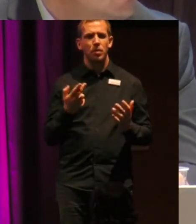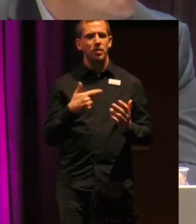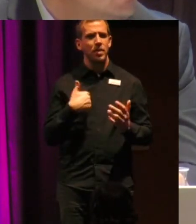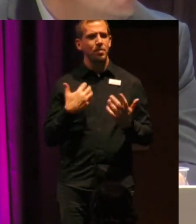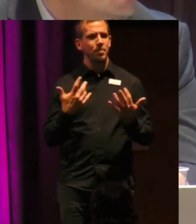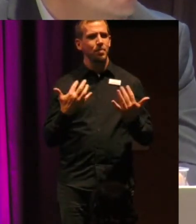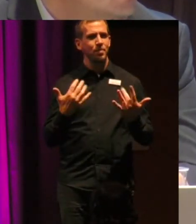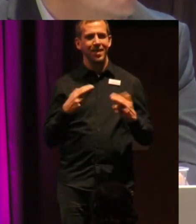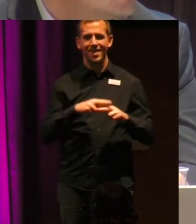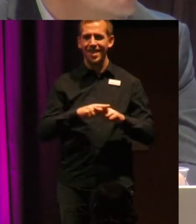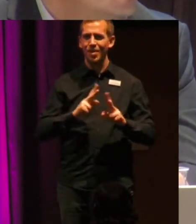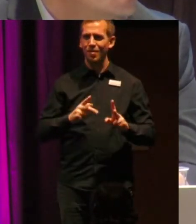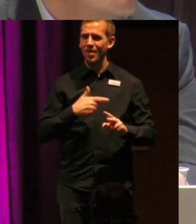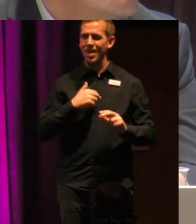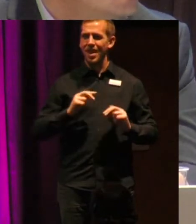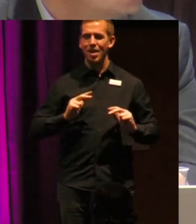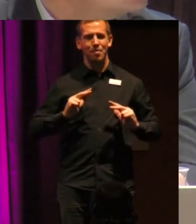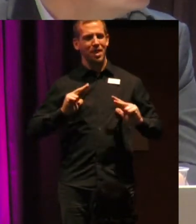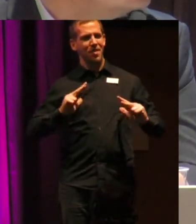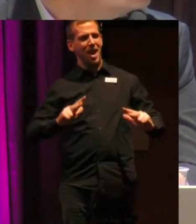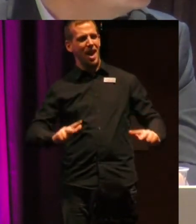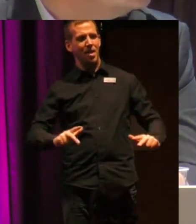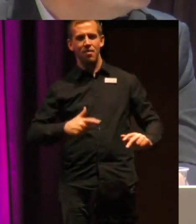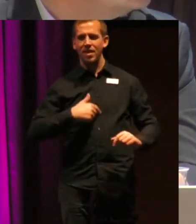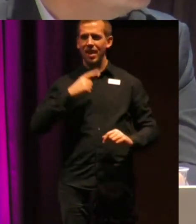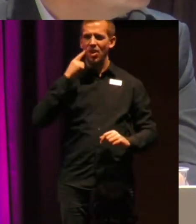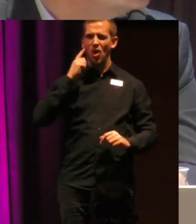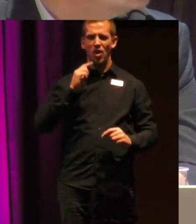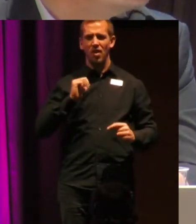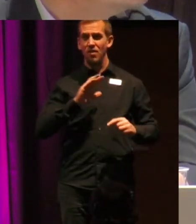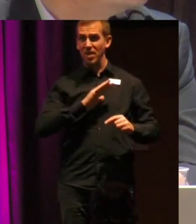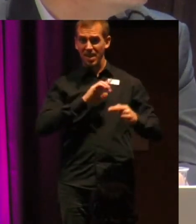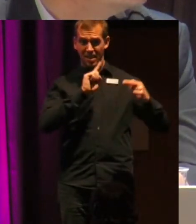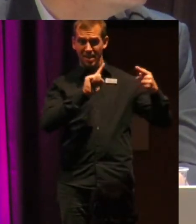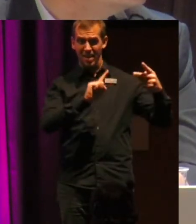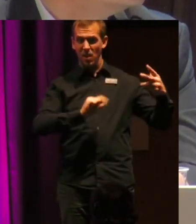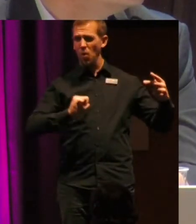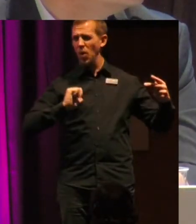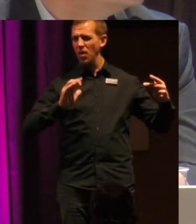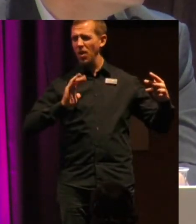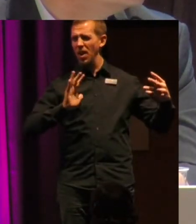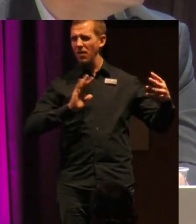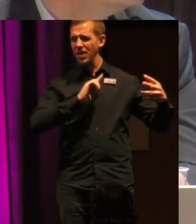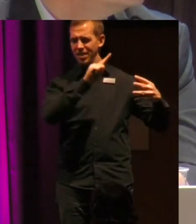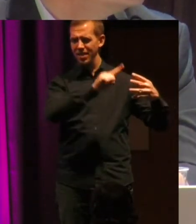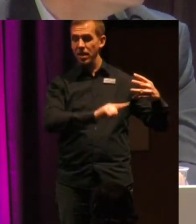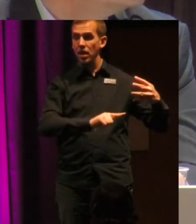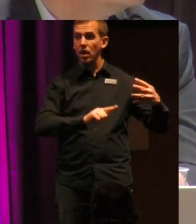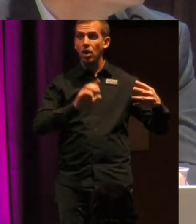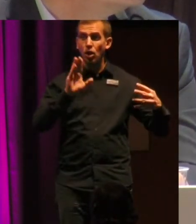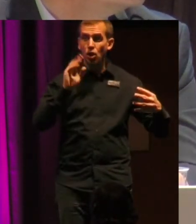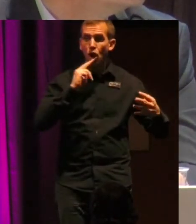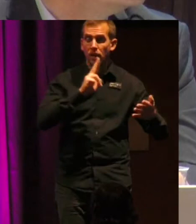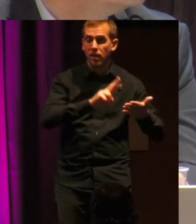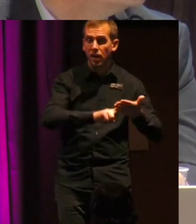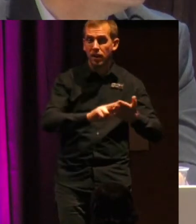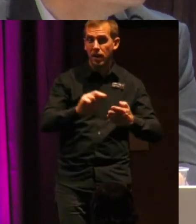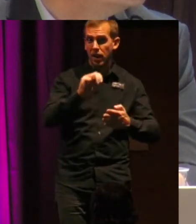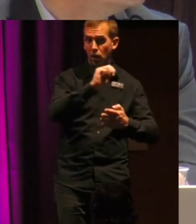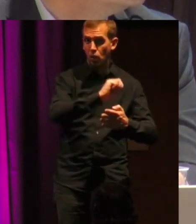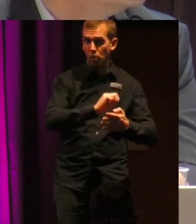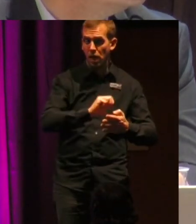of comfortable zone that we take everything for granted. But yes, and it's true, in Europe, we are